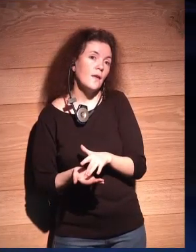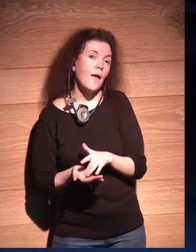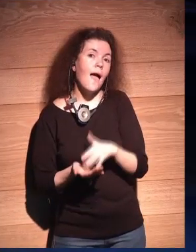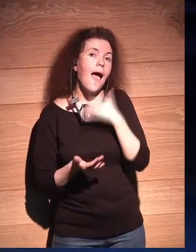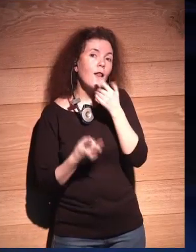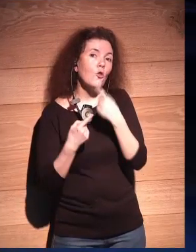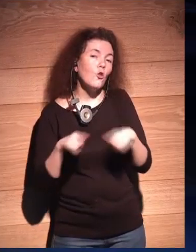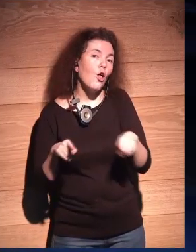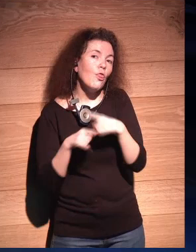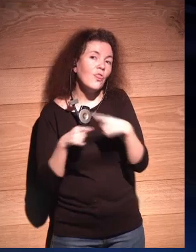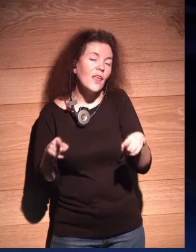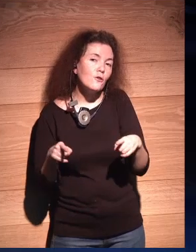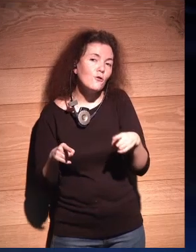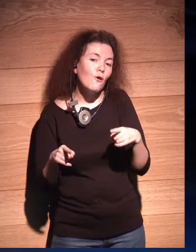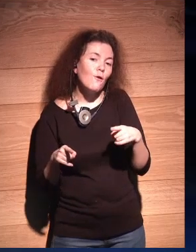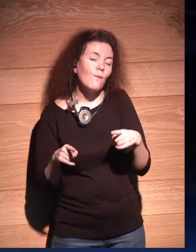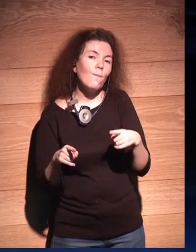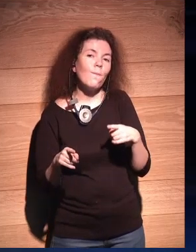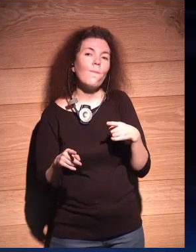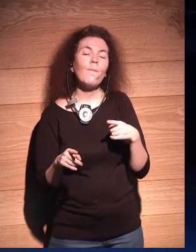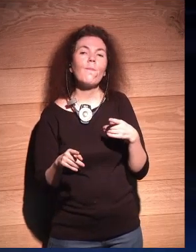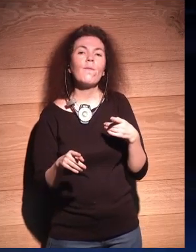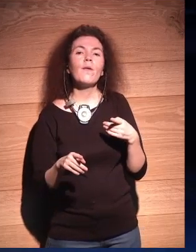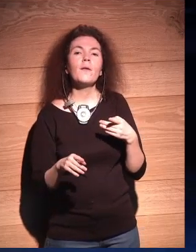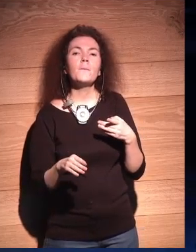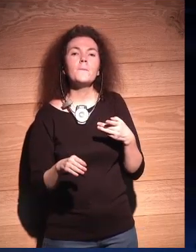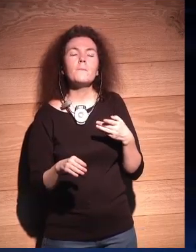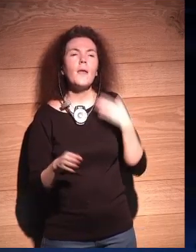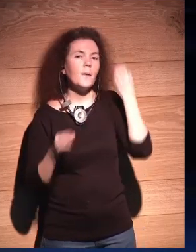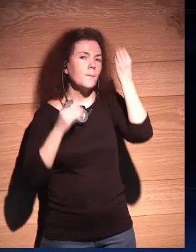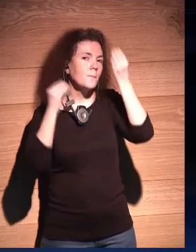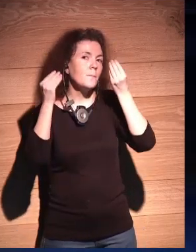got a chance. I was invited to Sydney to